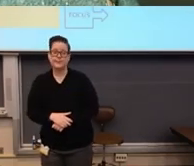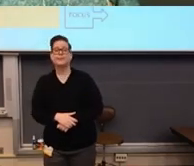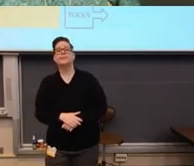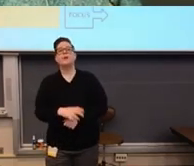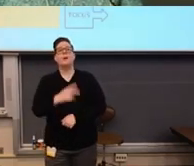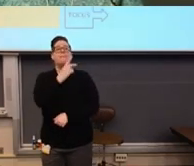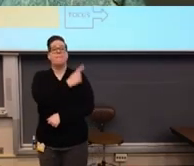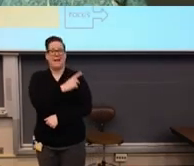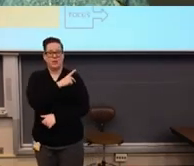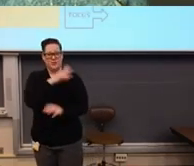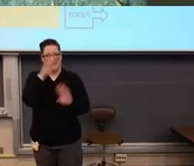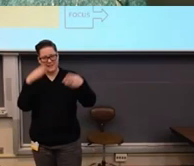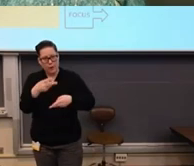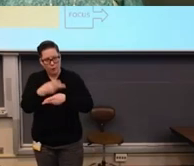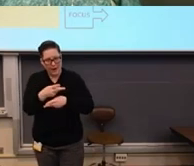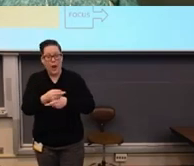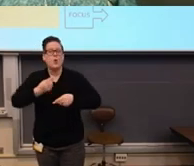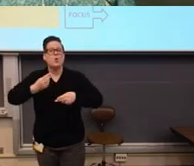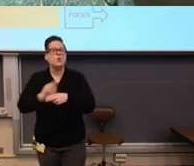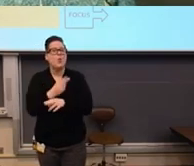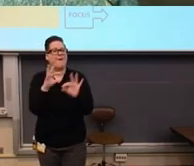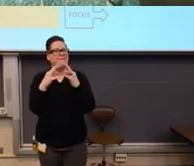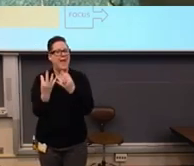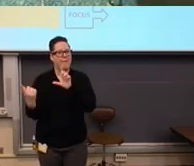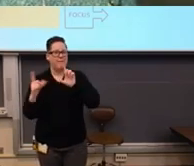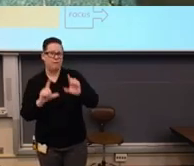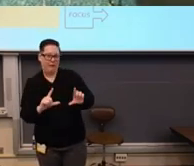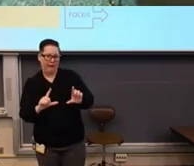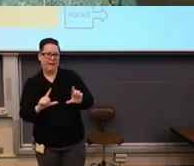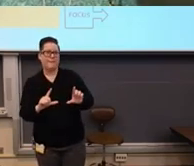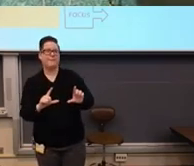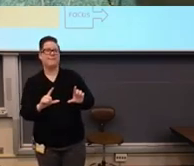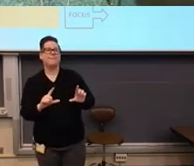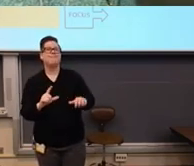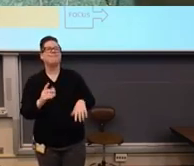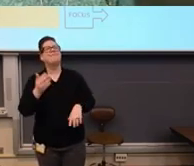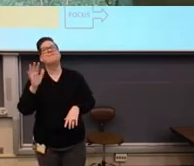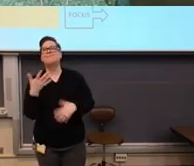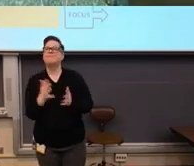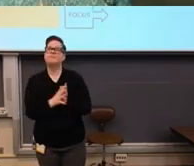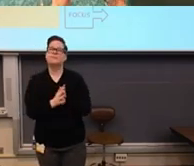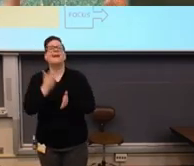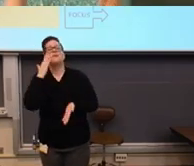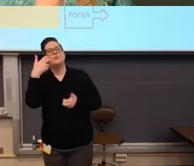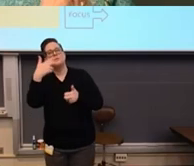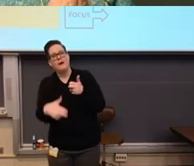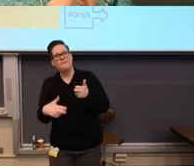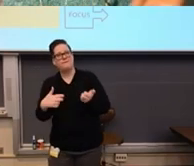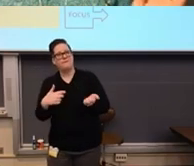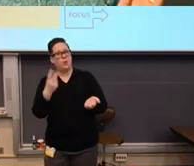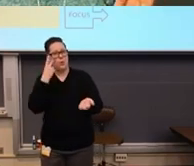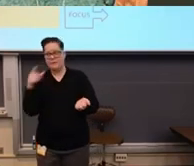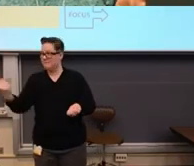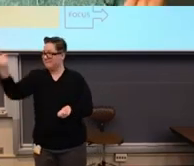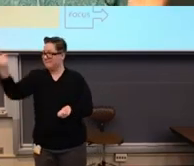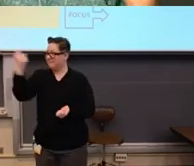family frame gives us a chance to, I know that it's difficult to think, we see people who come in for their